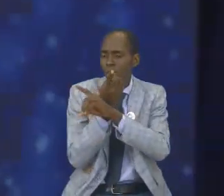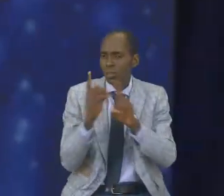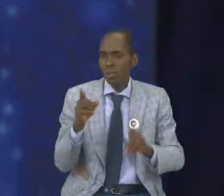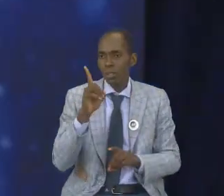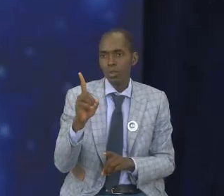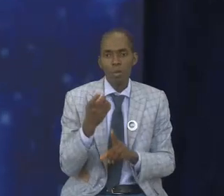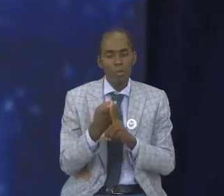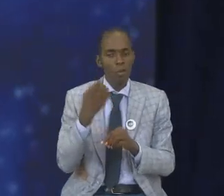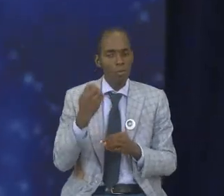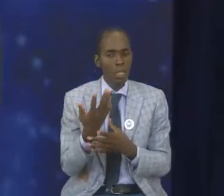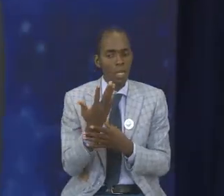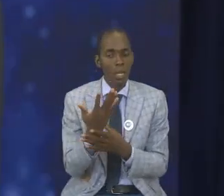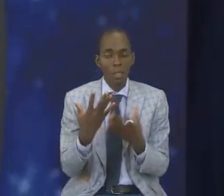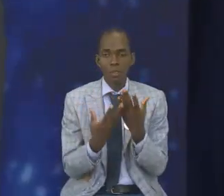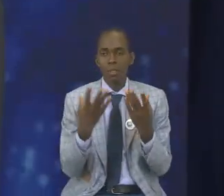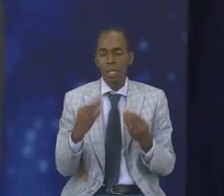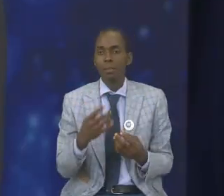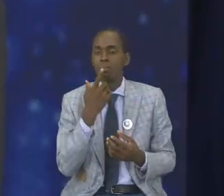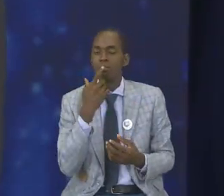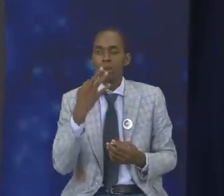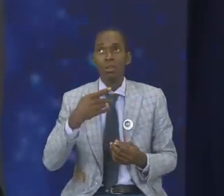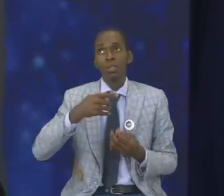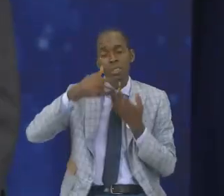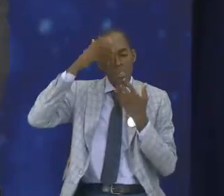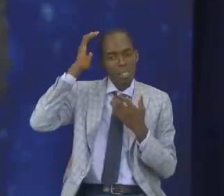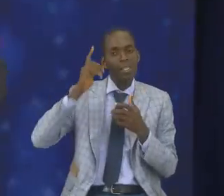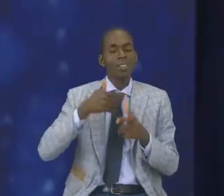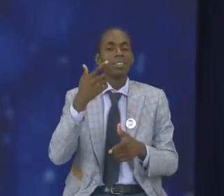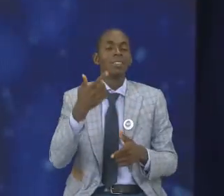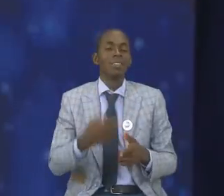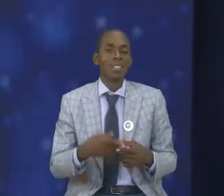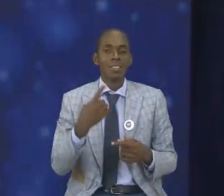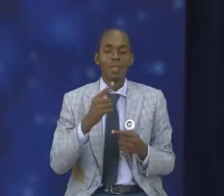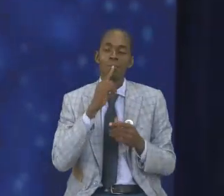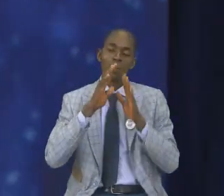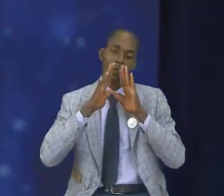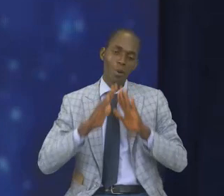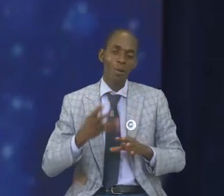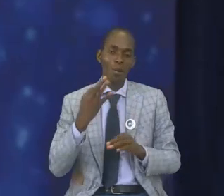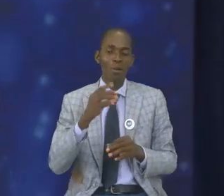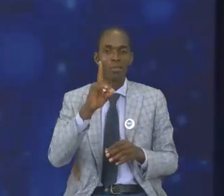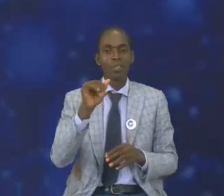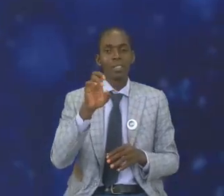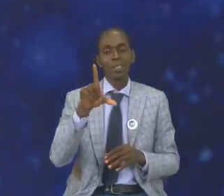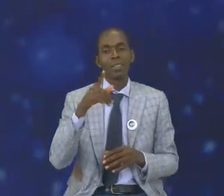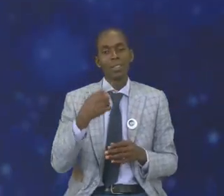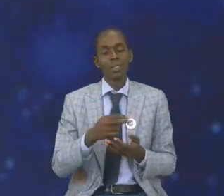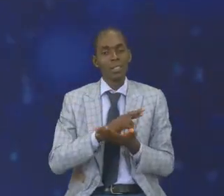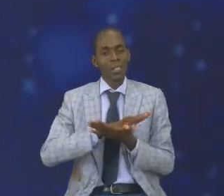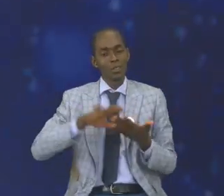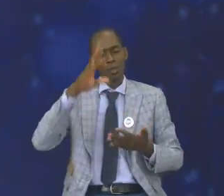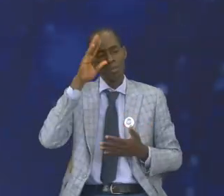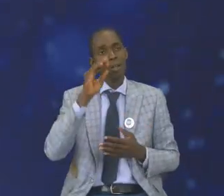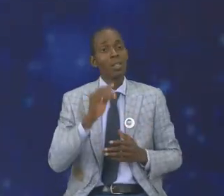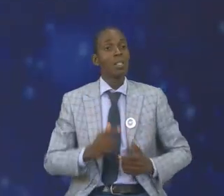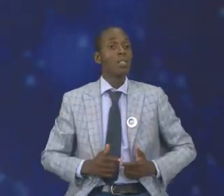from the lions? And here come the strong voice of a righteous man, and he said, live, O king. The